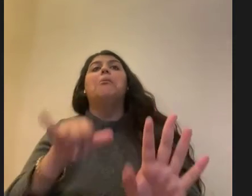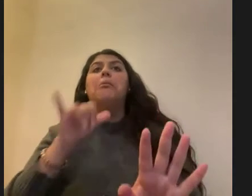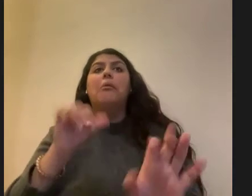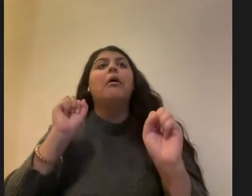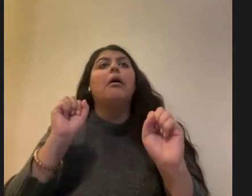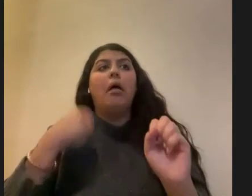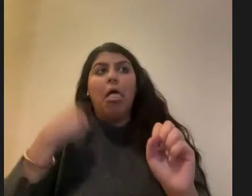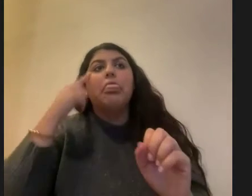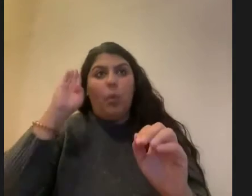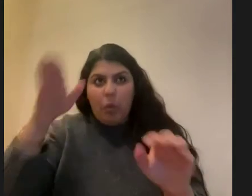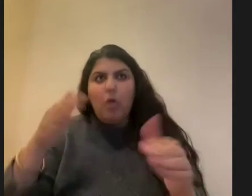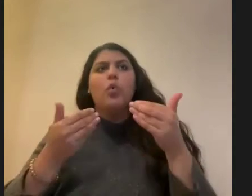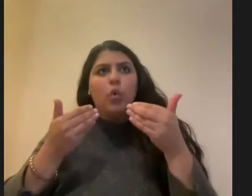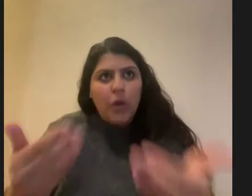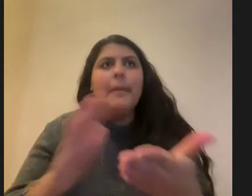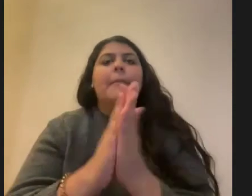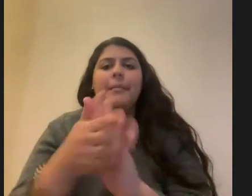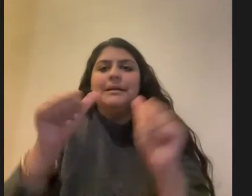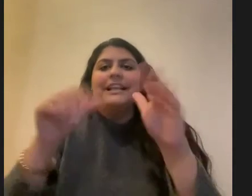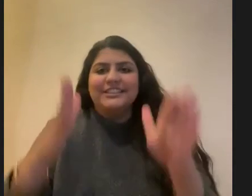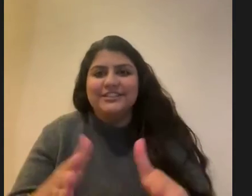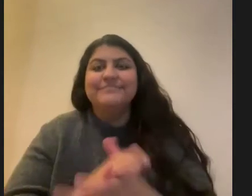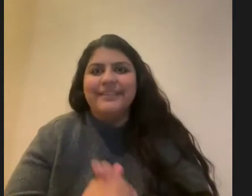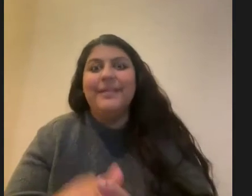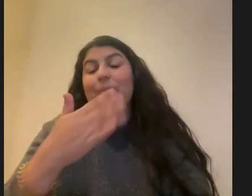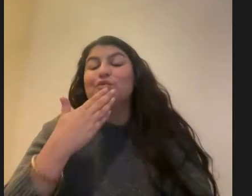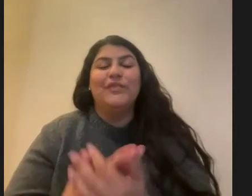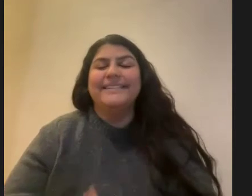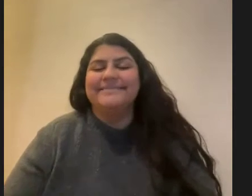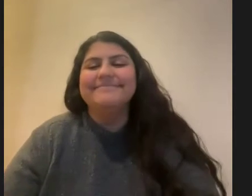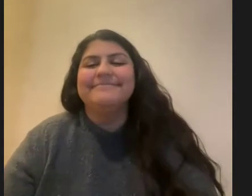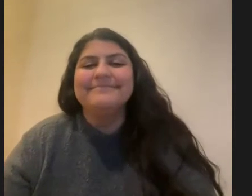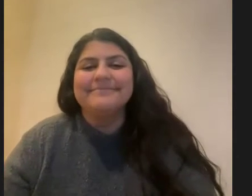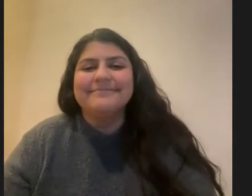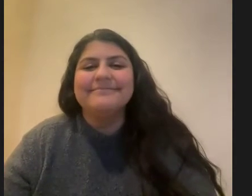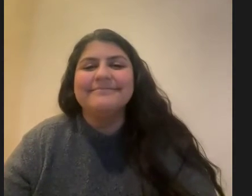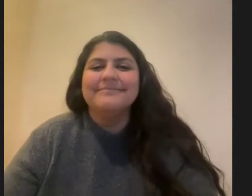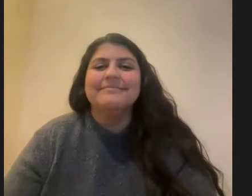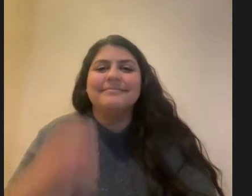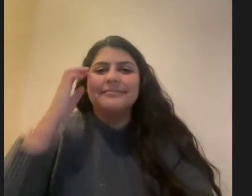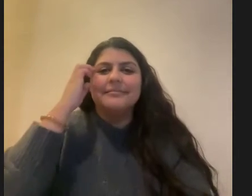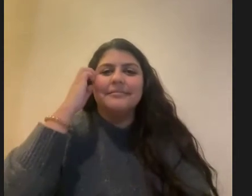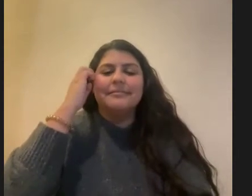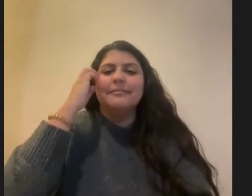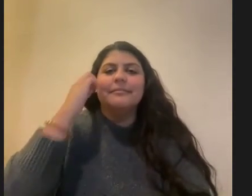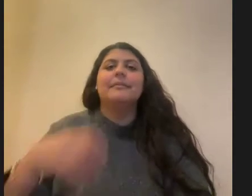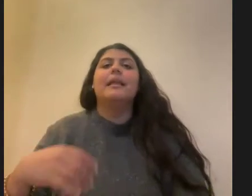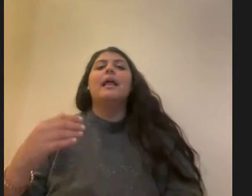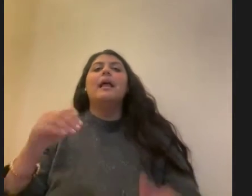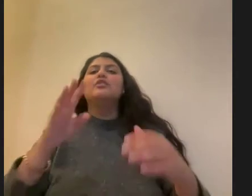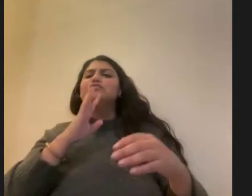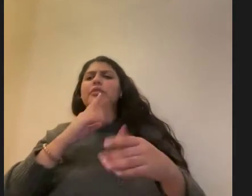become a scientist. And I did. It was great. Great. All right. So we discussed how octopuses change